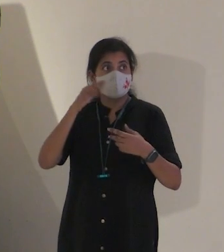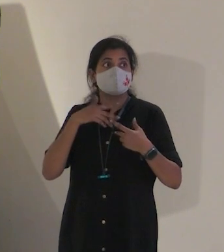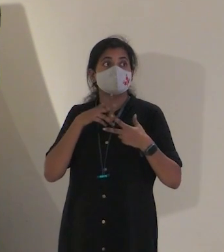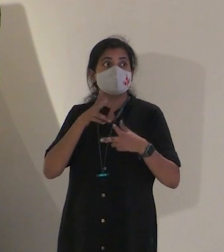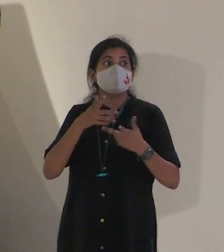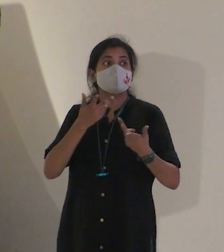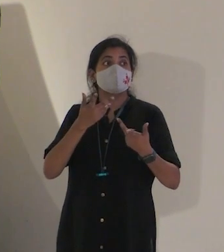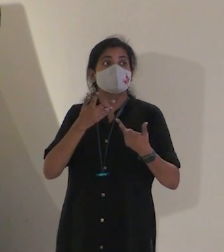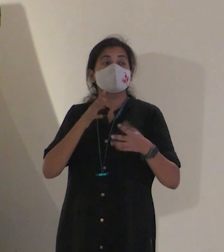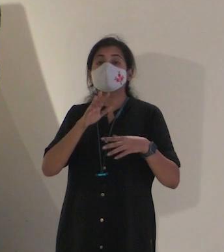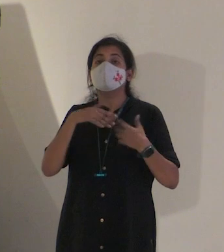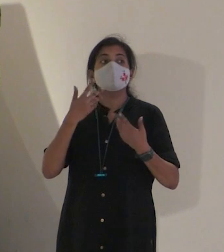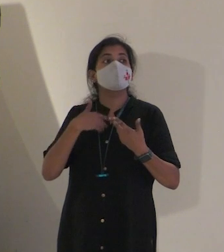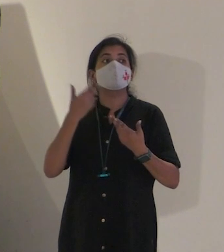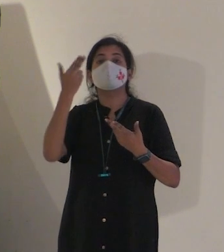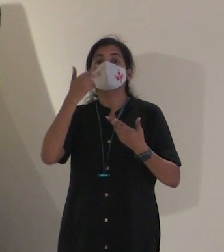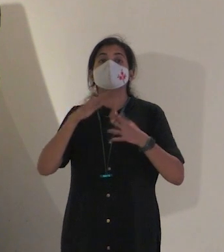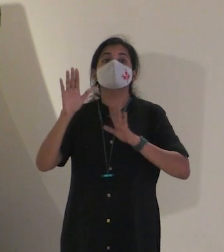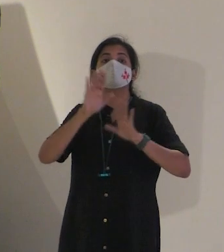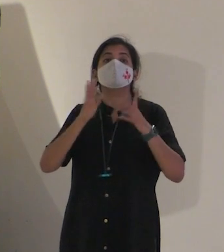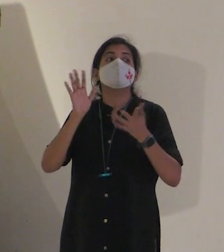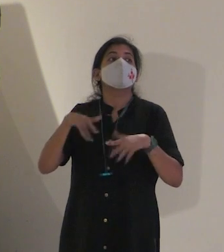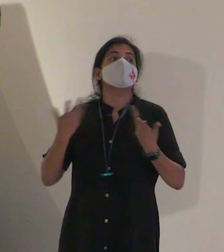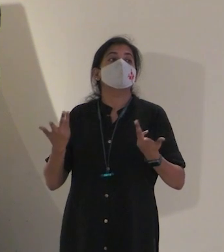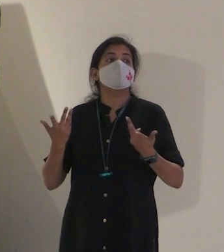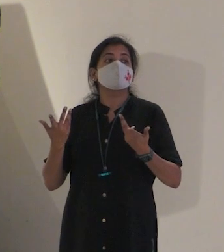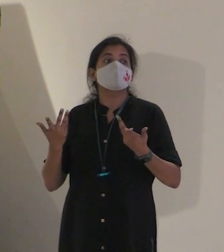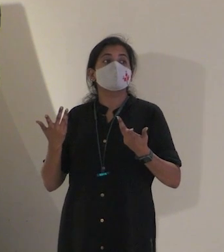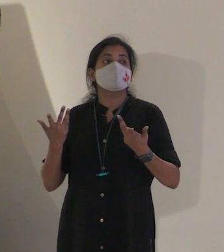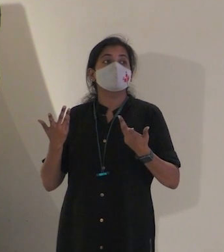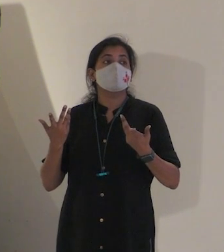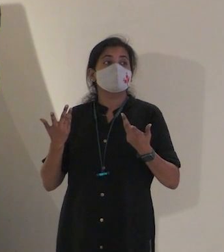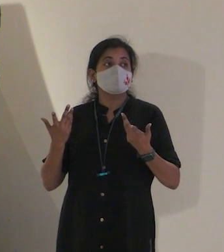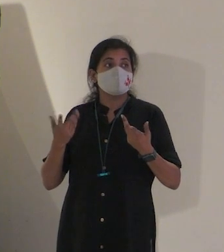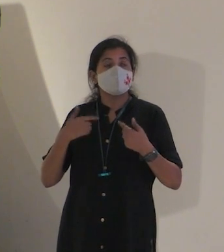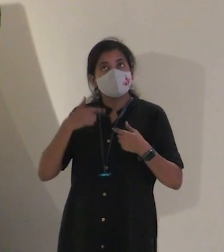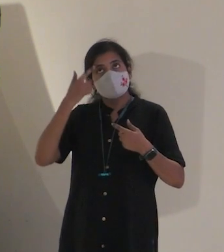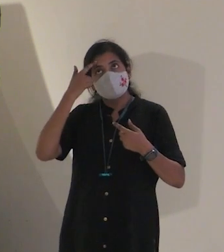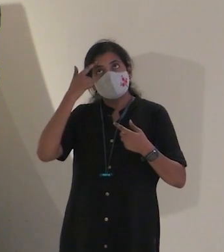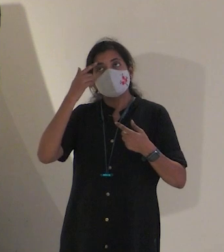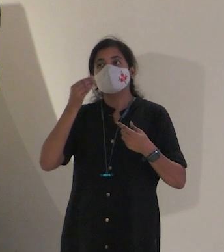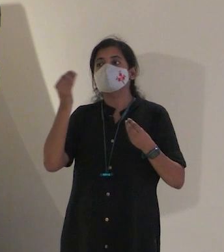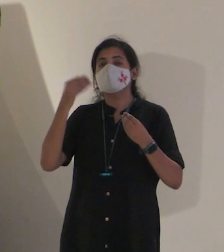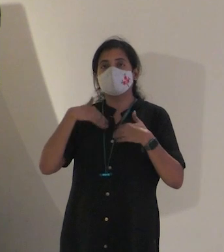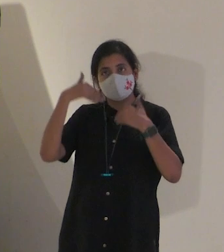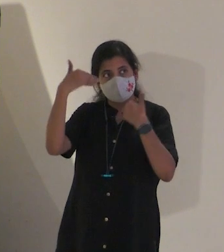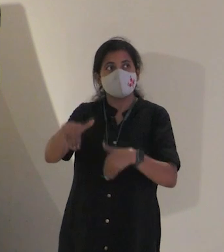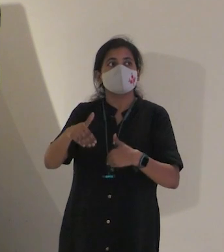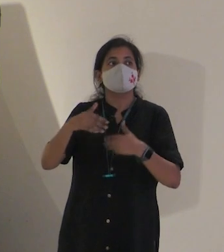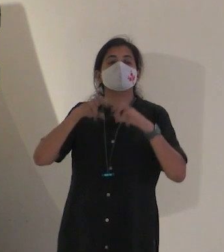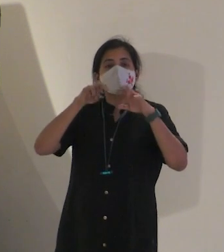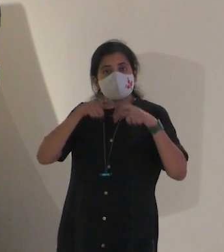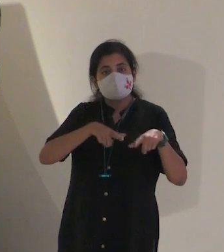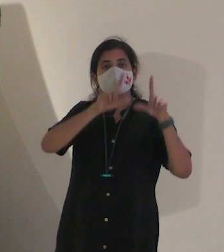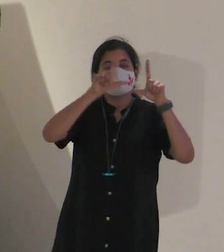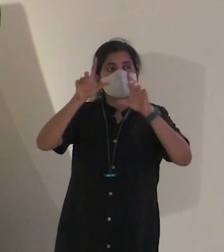with an animator? Was my first reaction. Because I was thinking in a certain way. Research, archives, we want